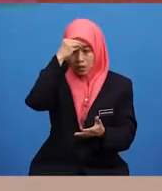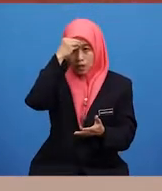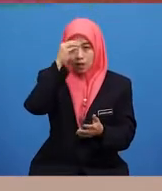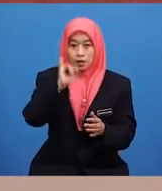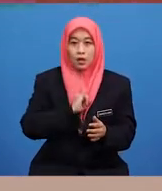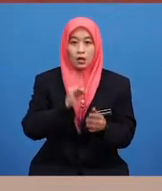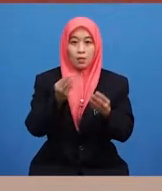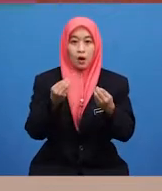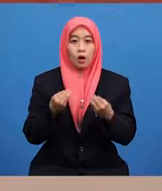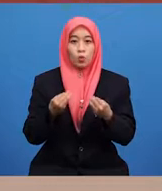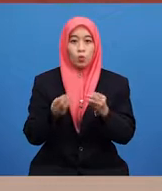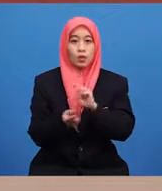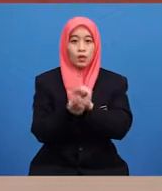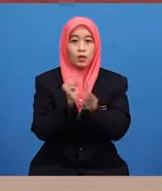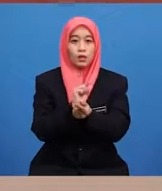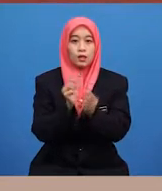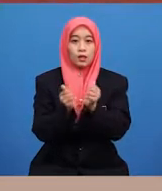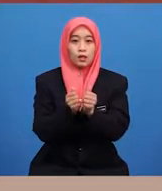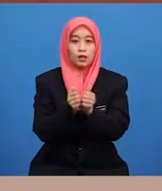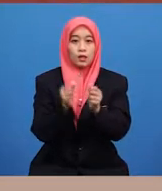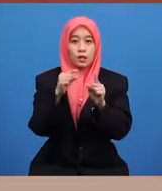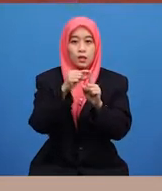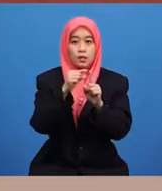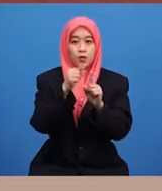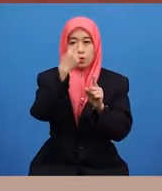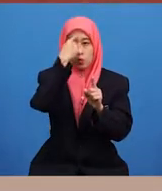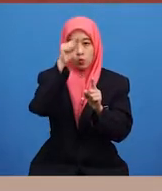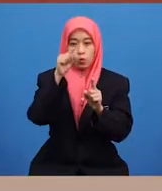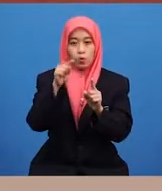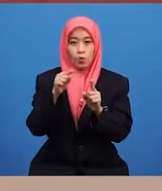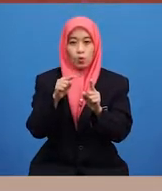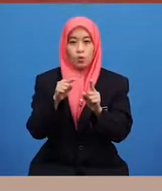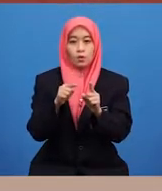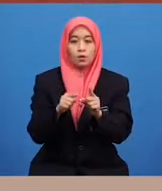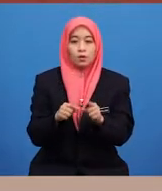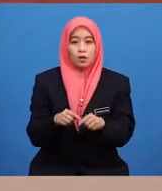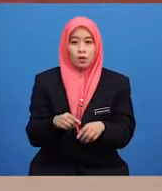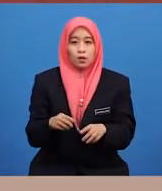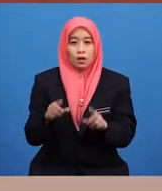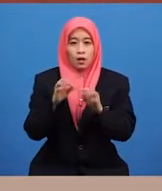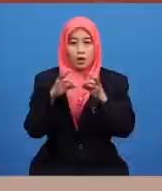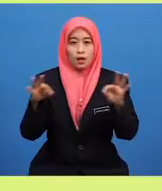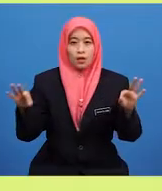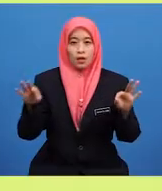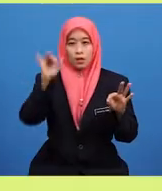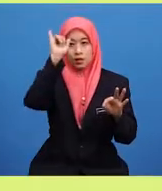to complete the sentence. Here is an example of this activity.